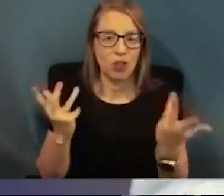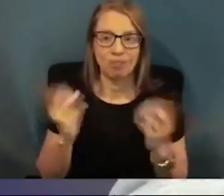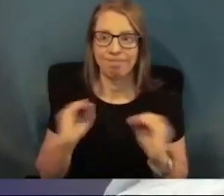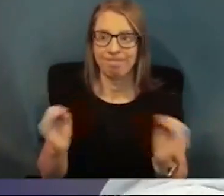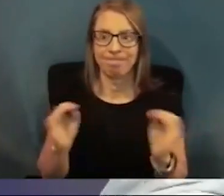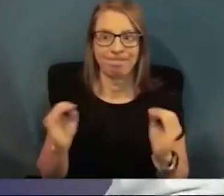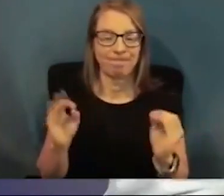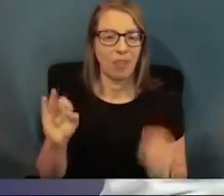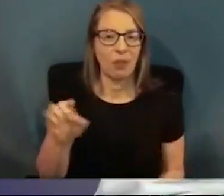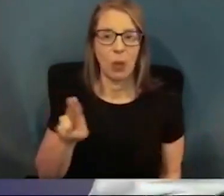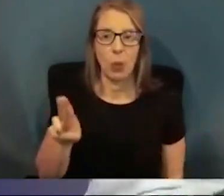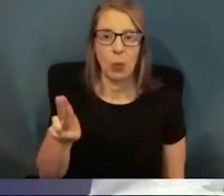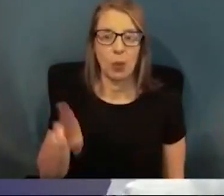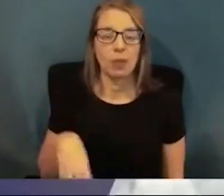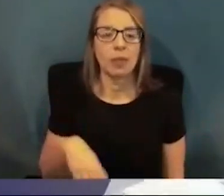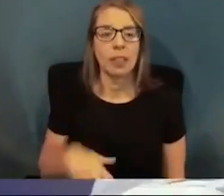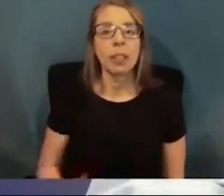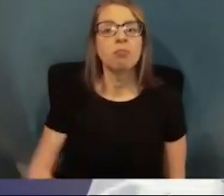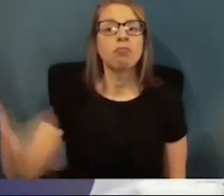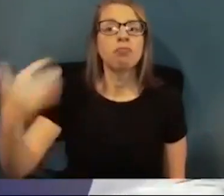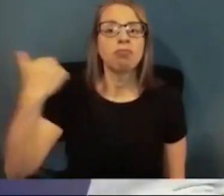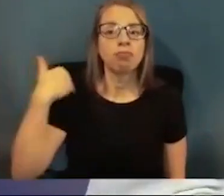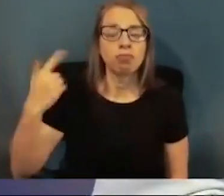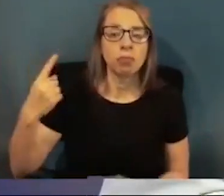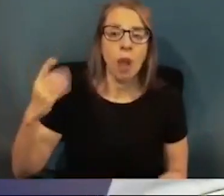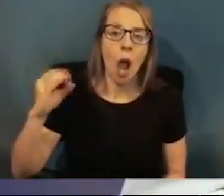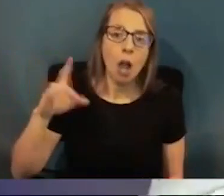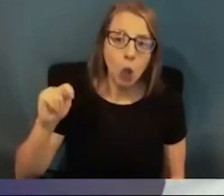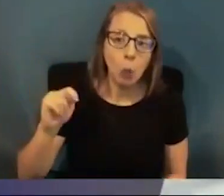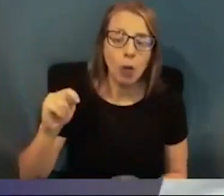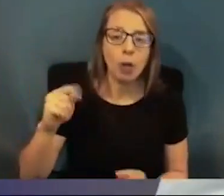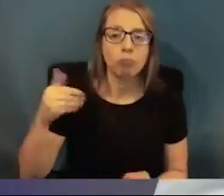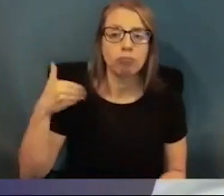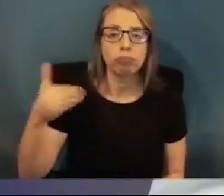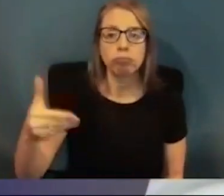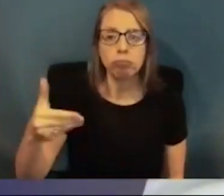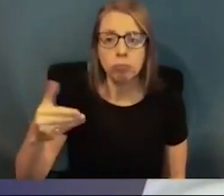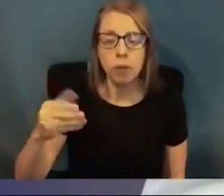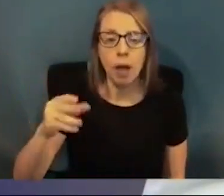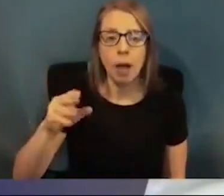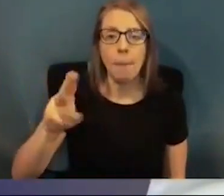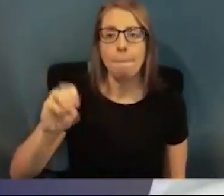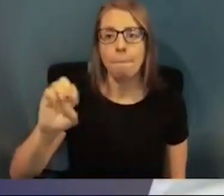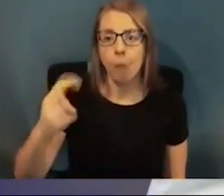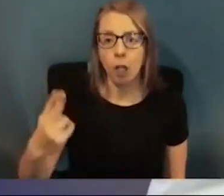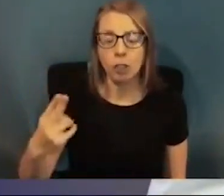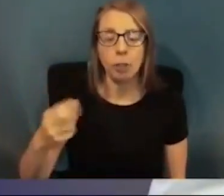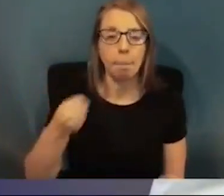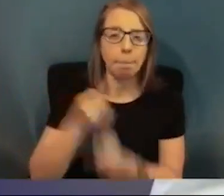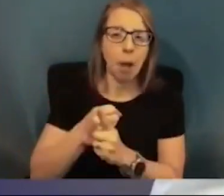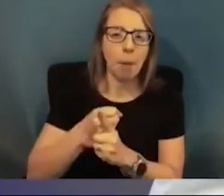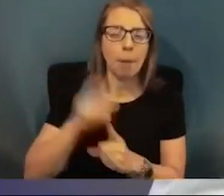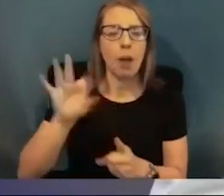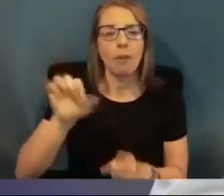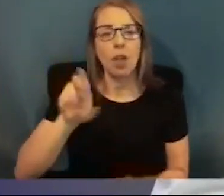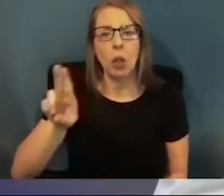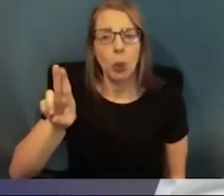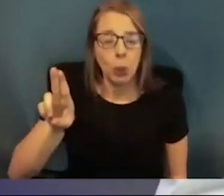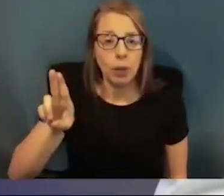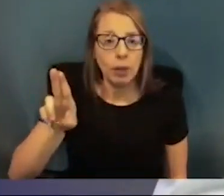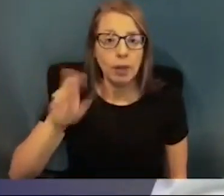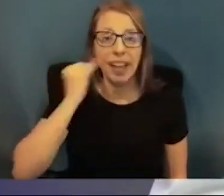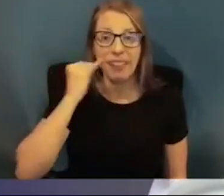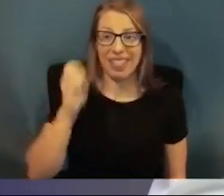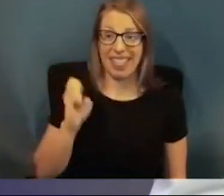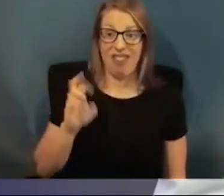the past, through October through, say, February or March, we were in the middle of influenza season, which is, if you're an ER doctor